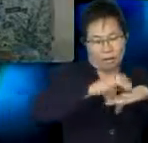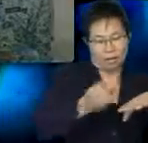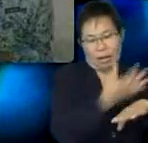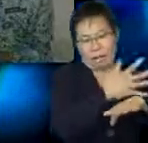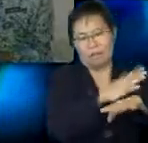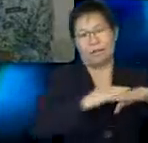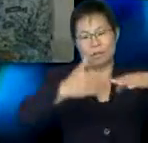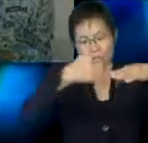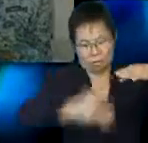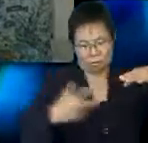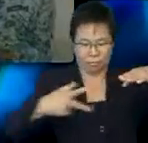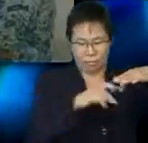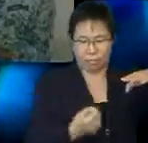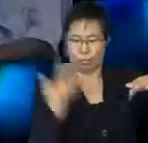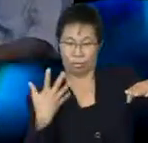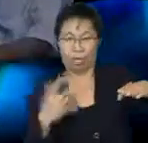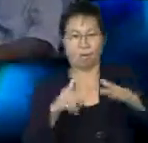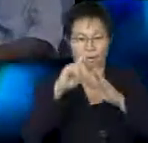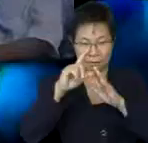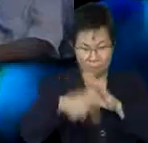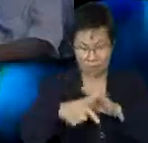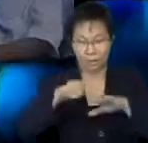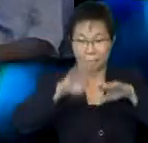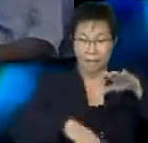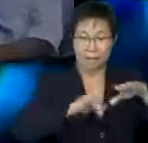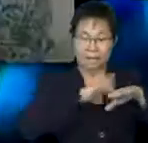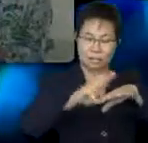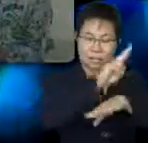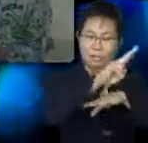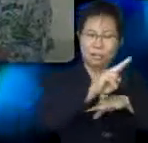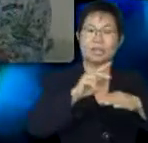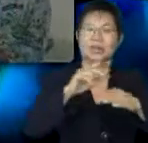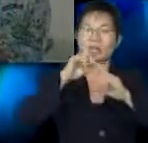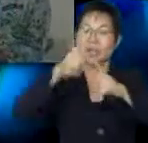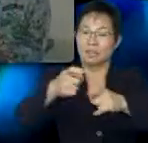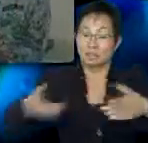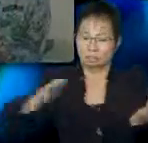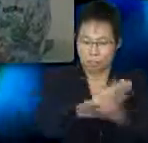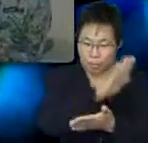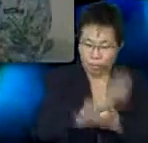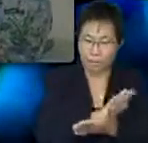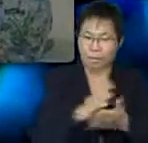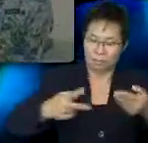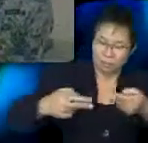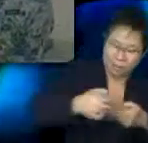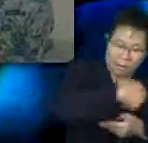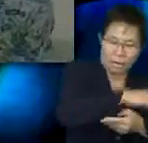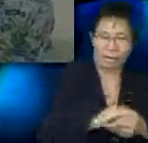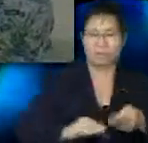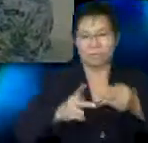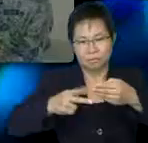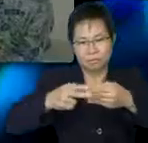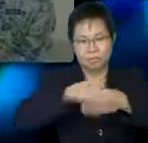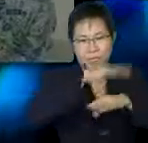the front. Then I used these gift wrappers to cut and put